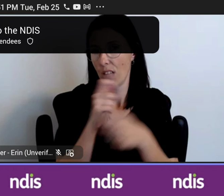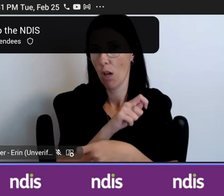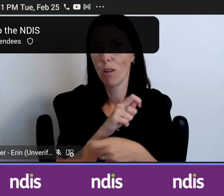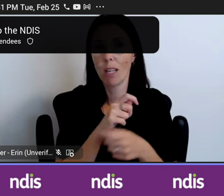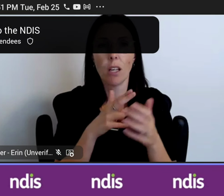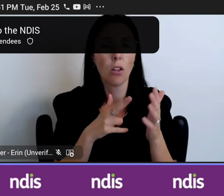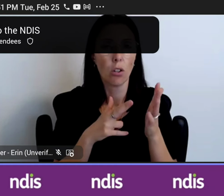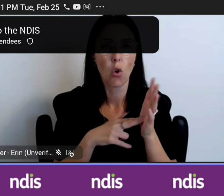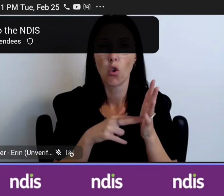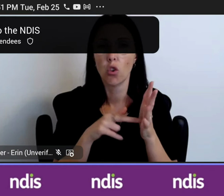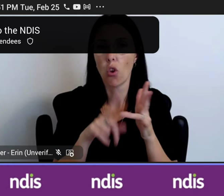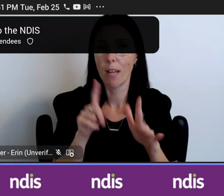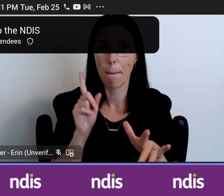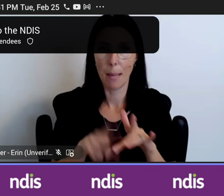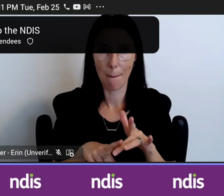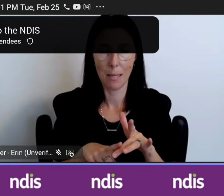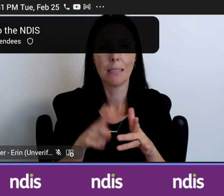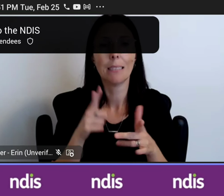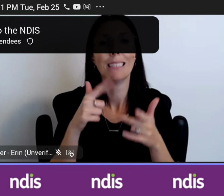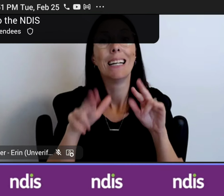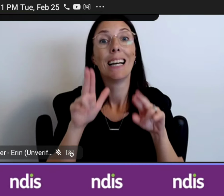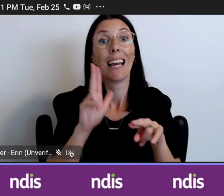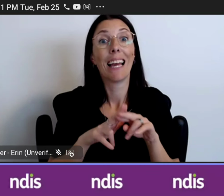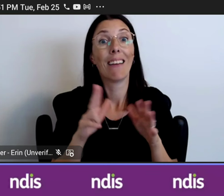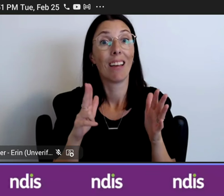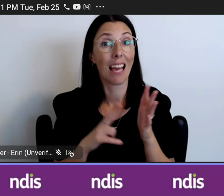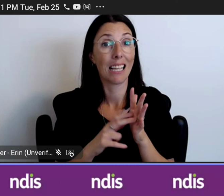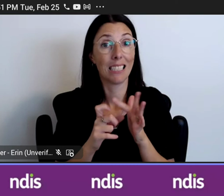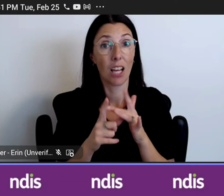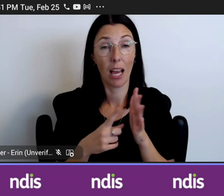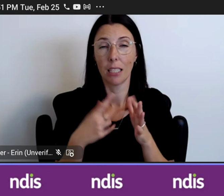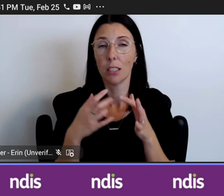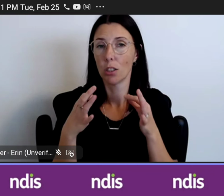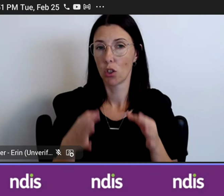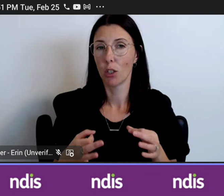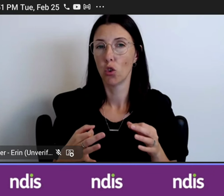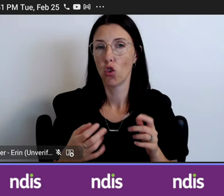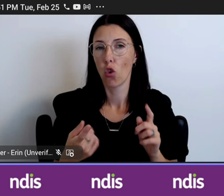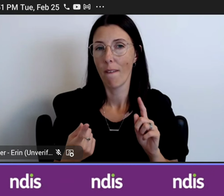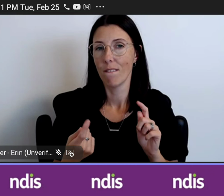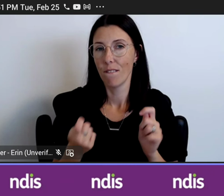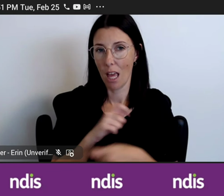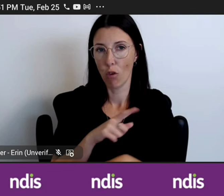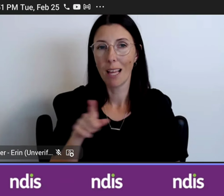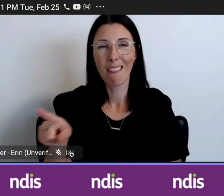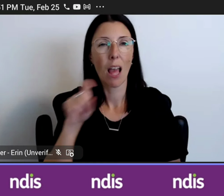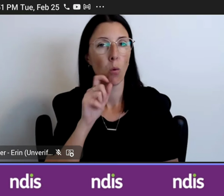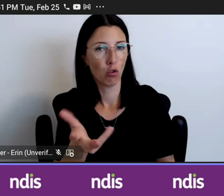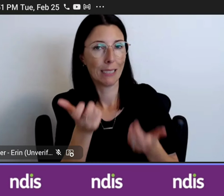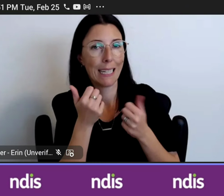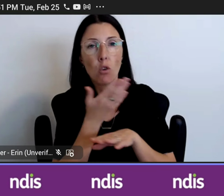the NDIA decides to vary the participant's notice of impairments, they will get a new notice of